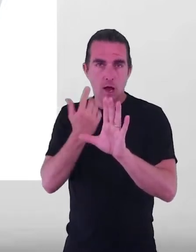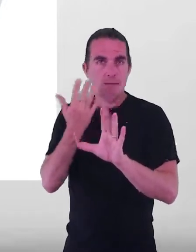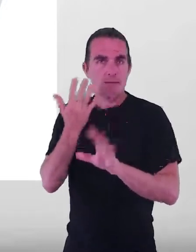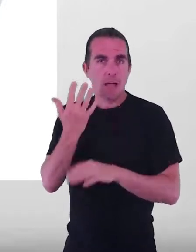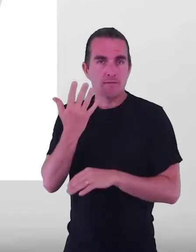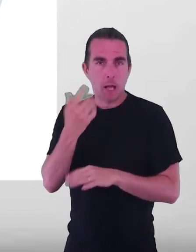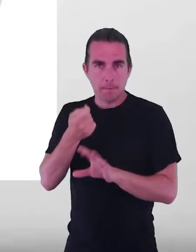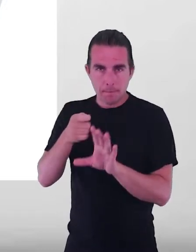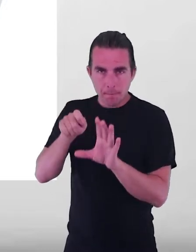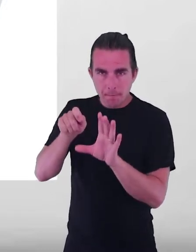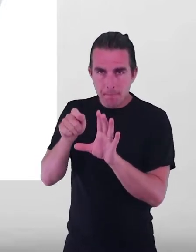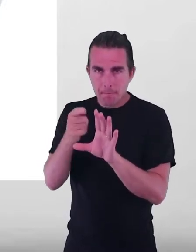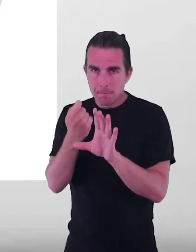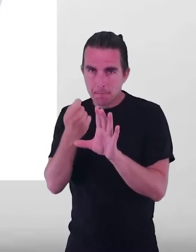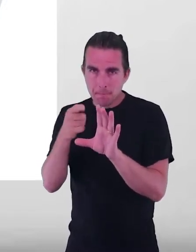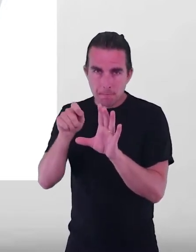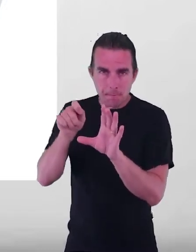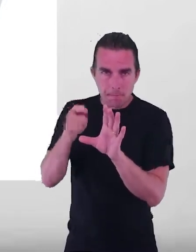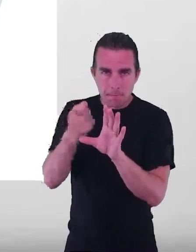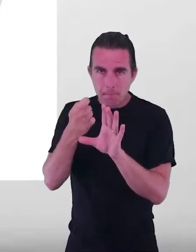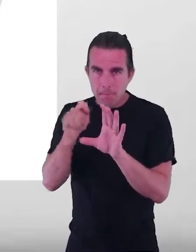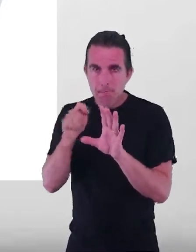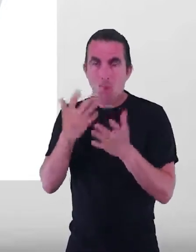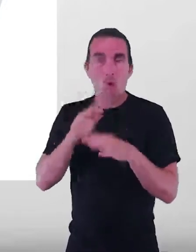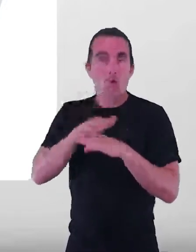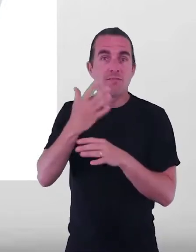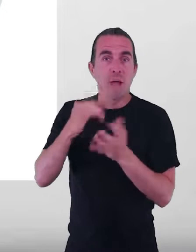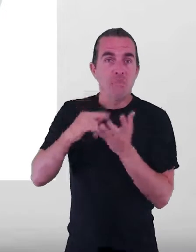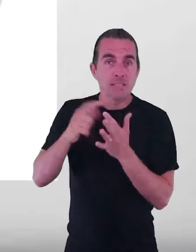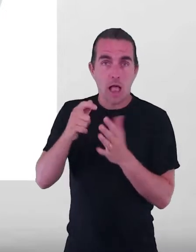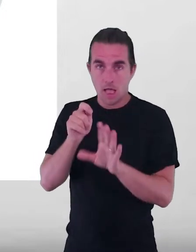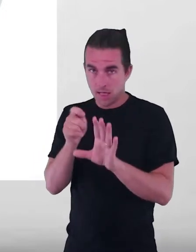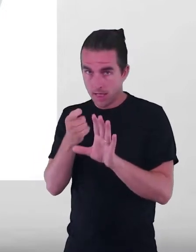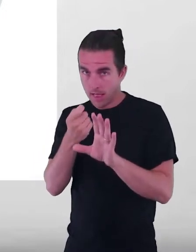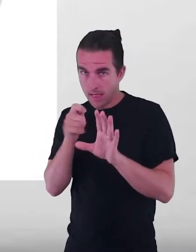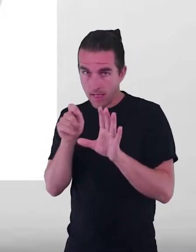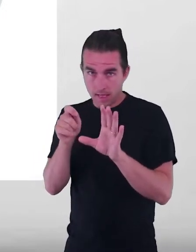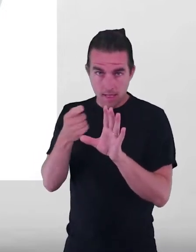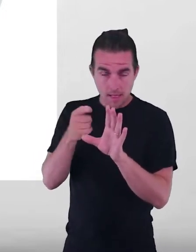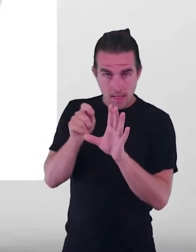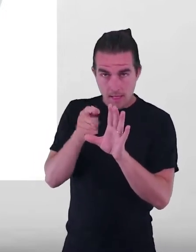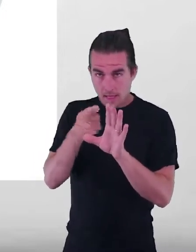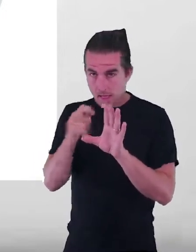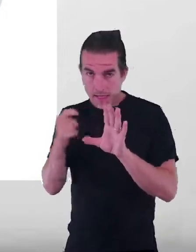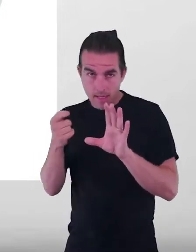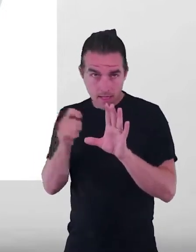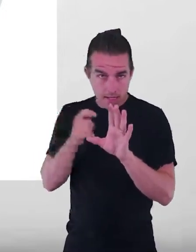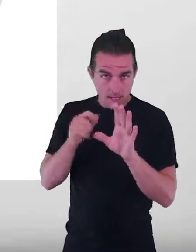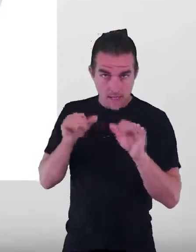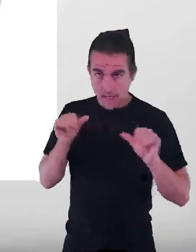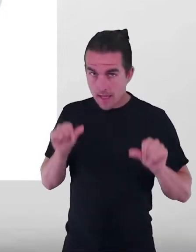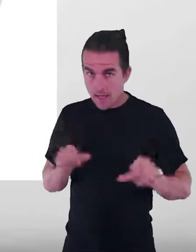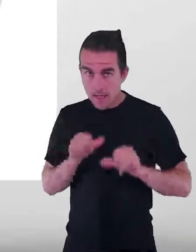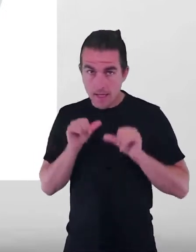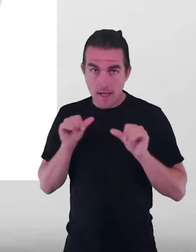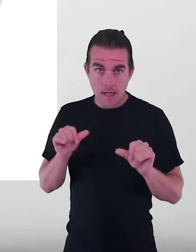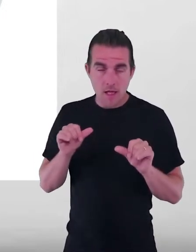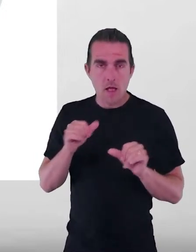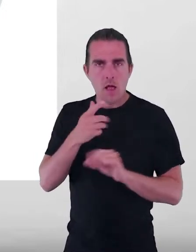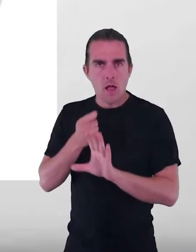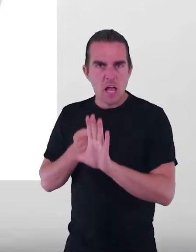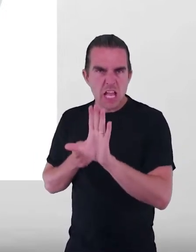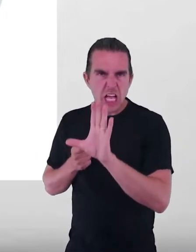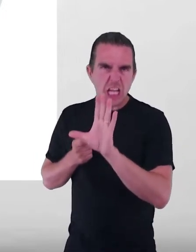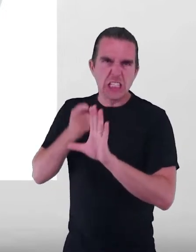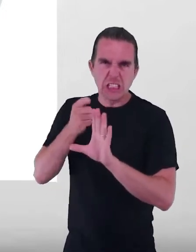testing. Gently wipe the swab around the inside of their nostril in a circular motion five times for at least